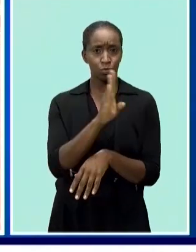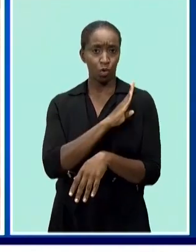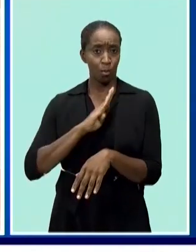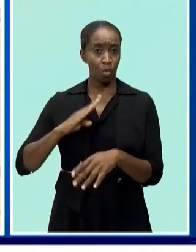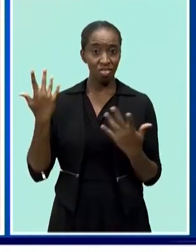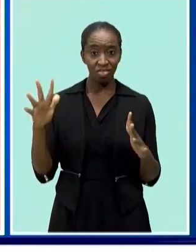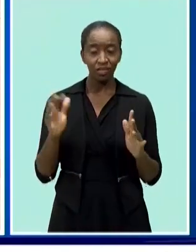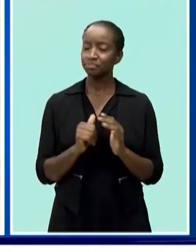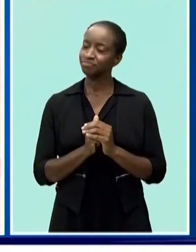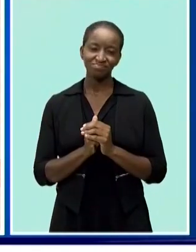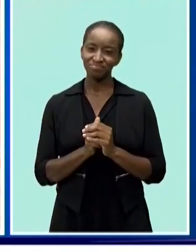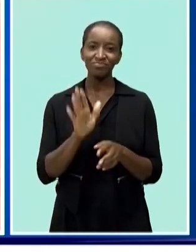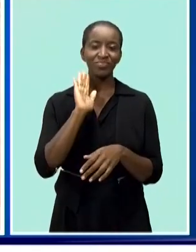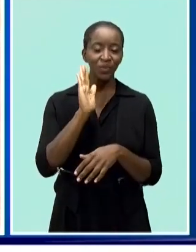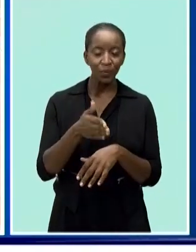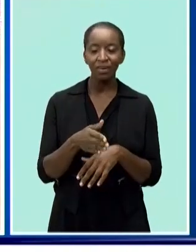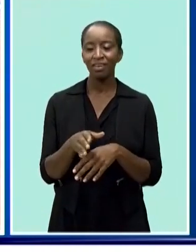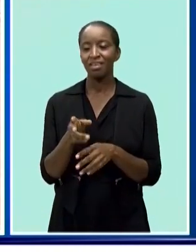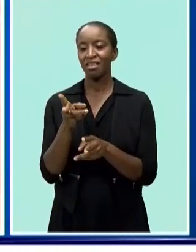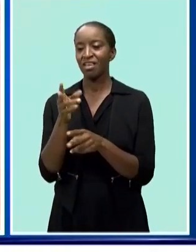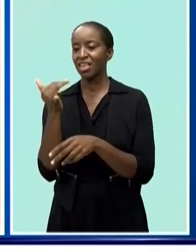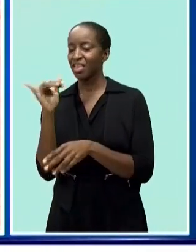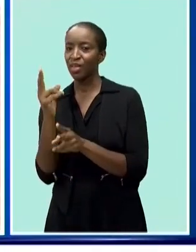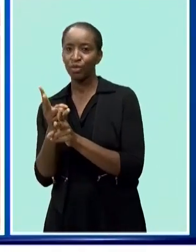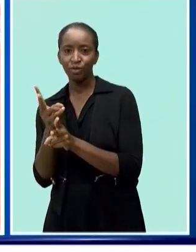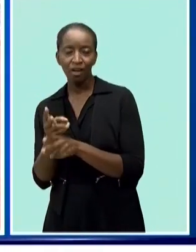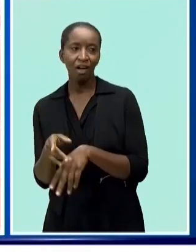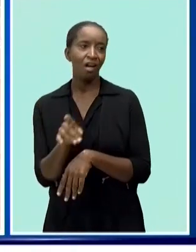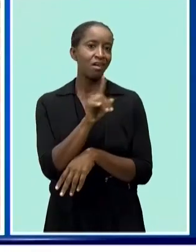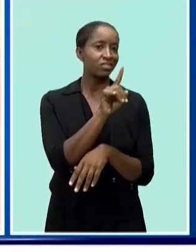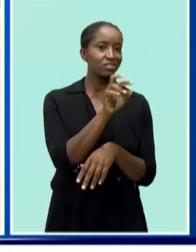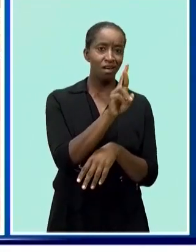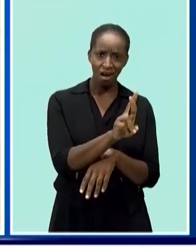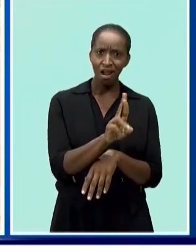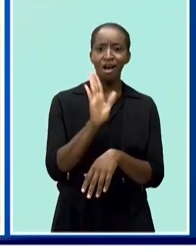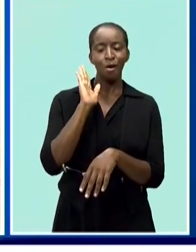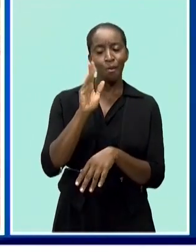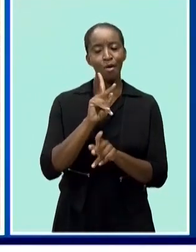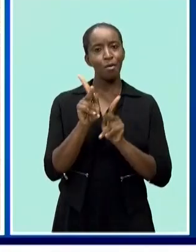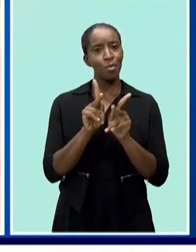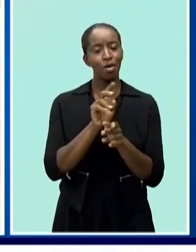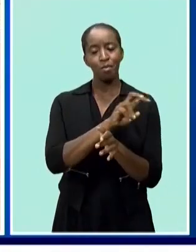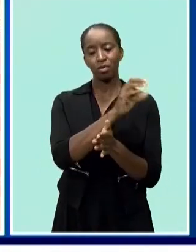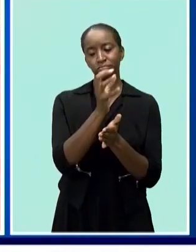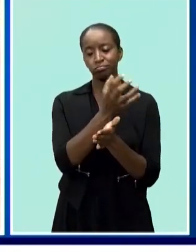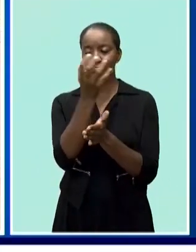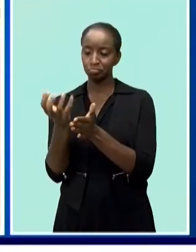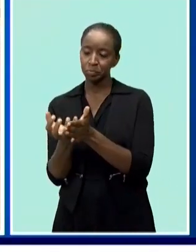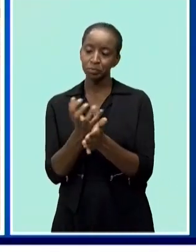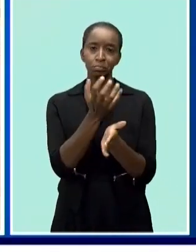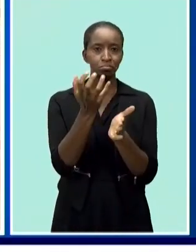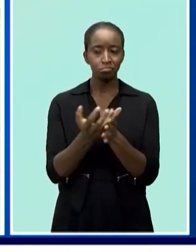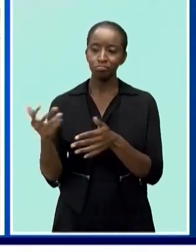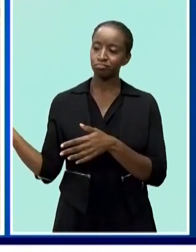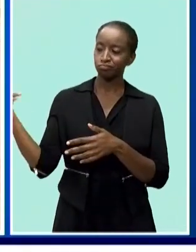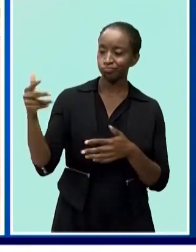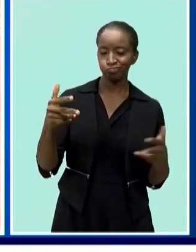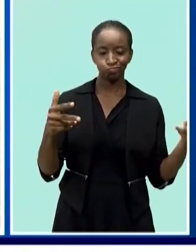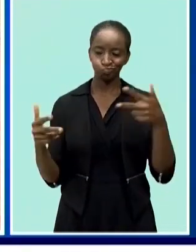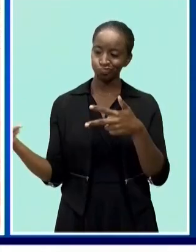the private concessionaires, the minibuses, route taxis, and as you know, last time